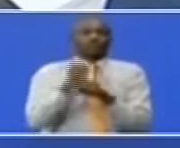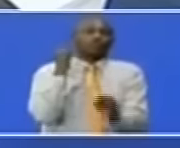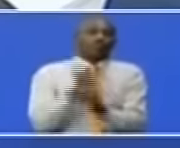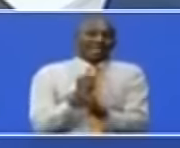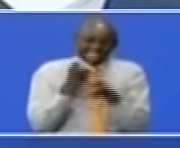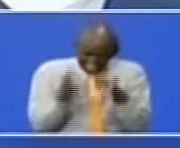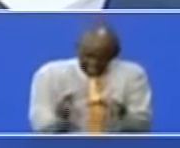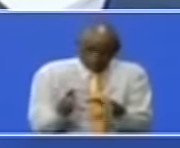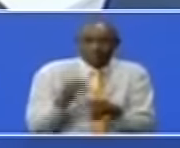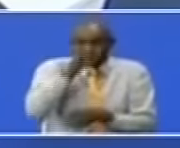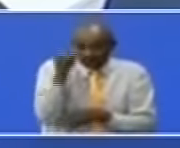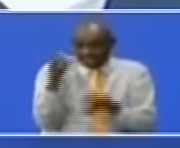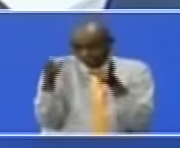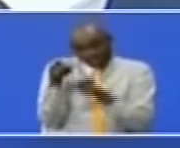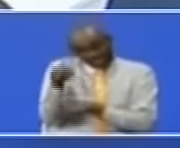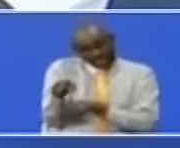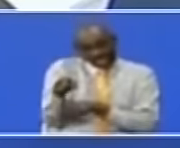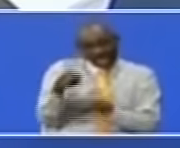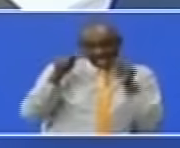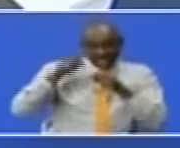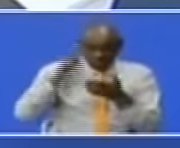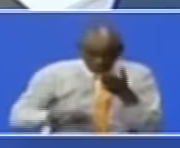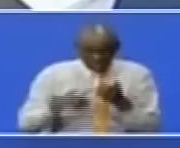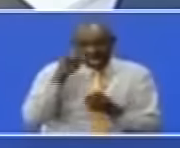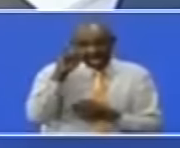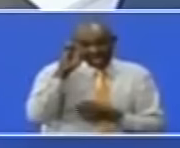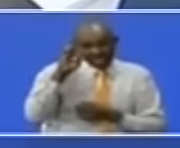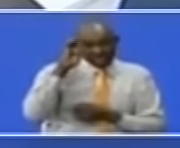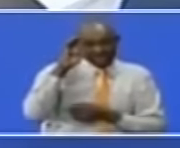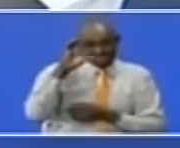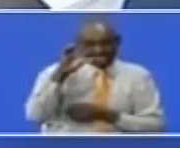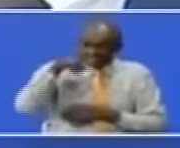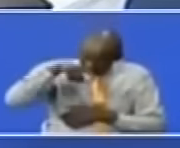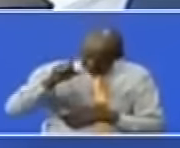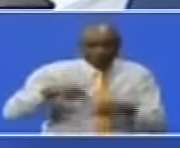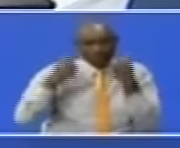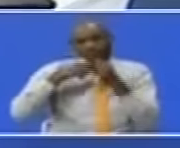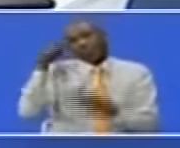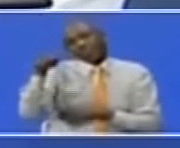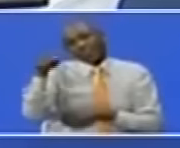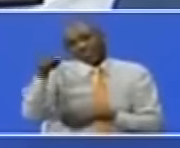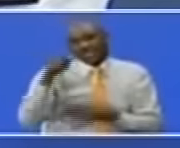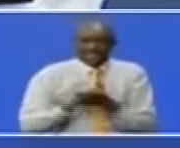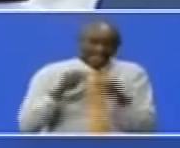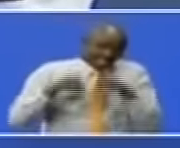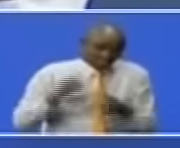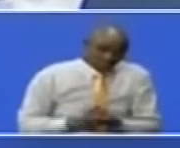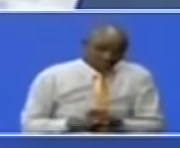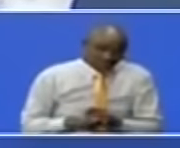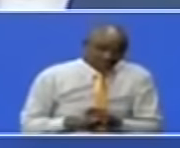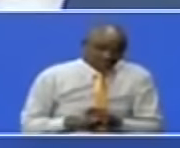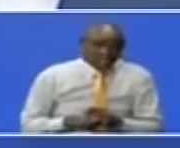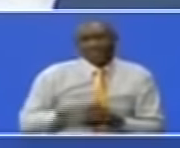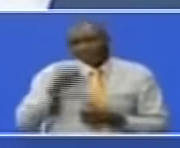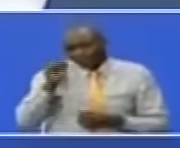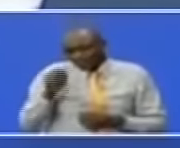a part of Jubilee agreeing that the IBC has done malpractices in handling these elections. Are we